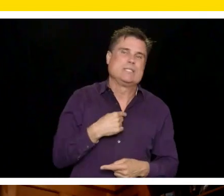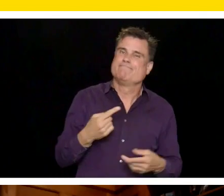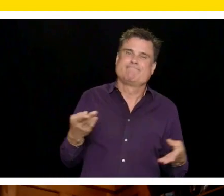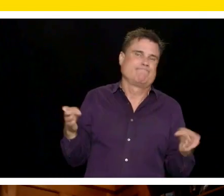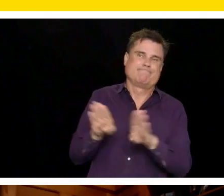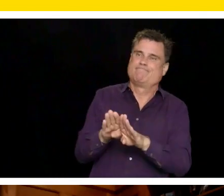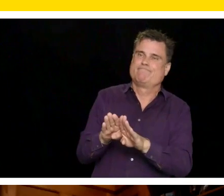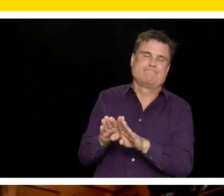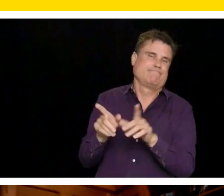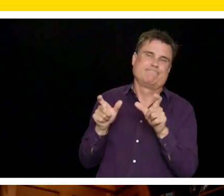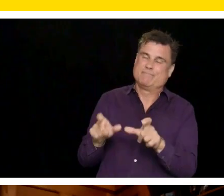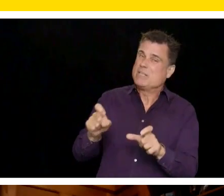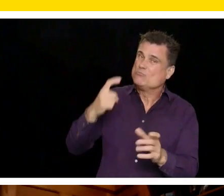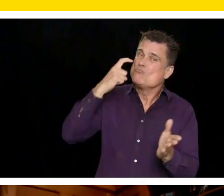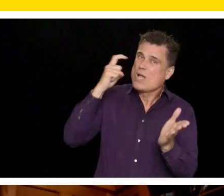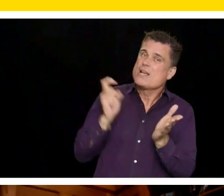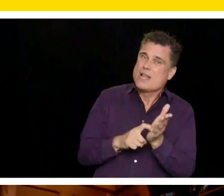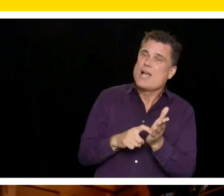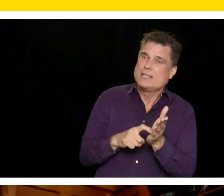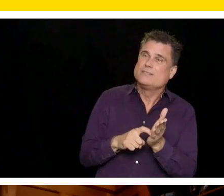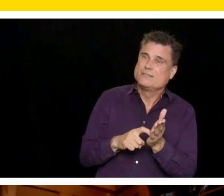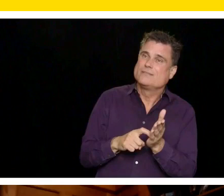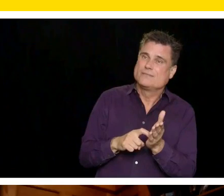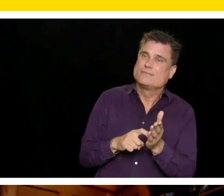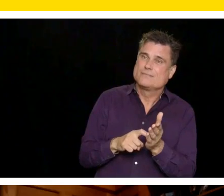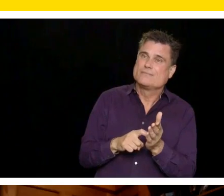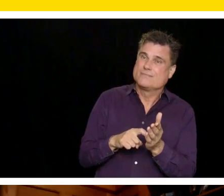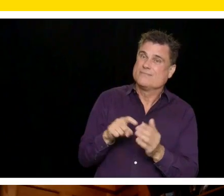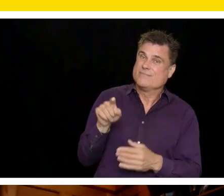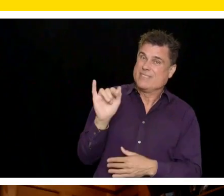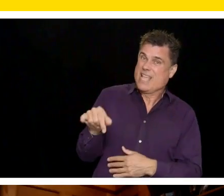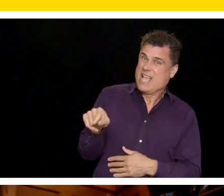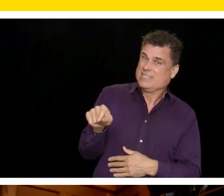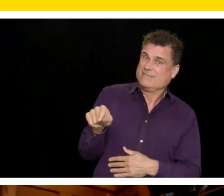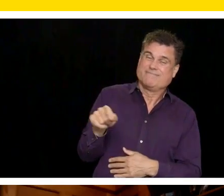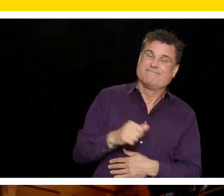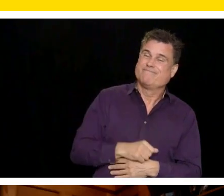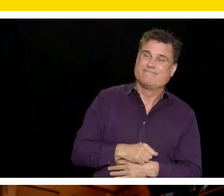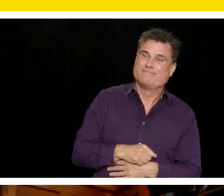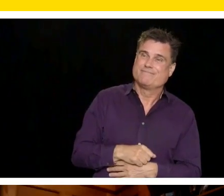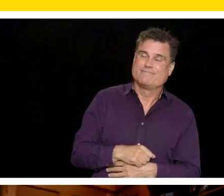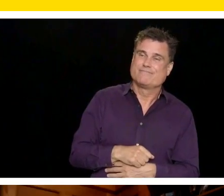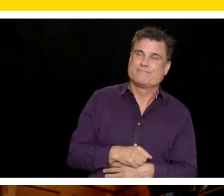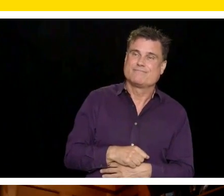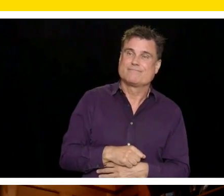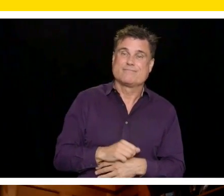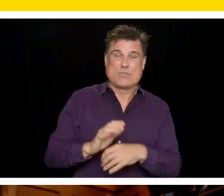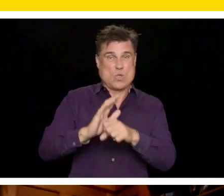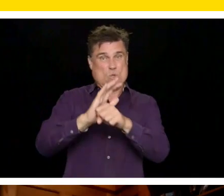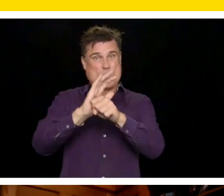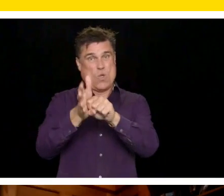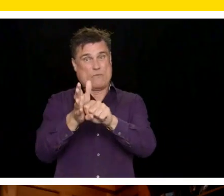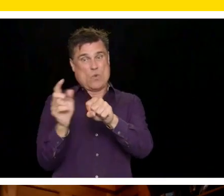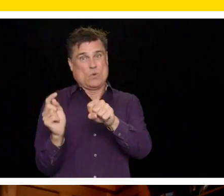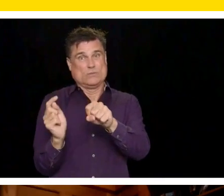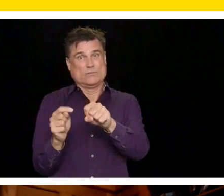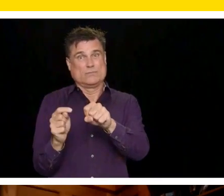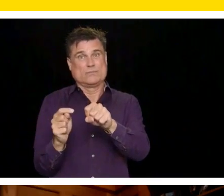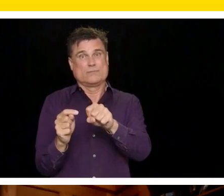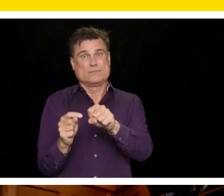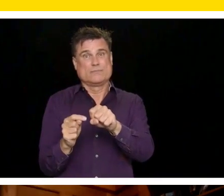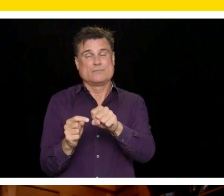and recognize that what that means is that COVID-19 is spreading in the U.S. We've reduced the spread, and it's